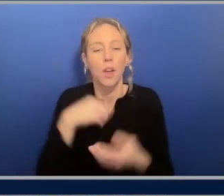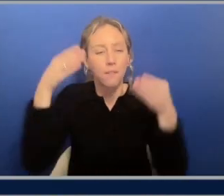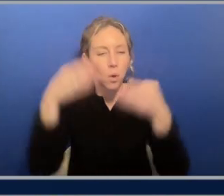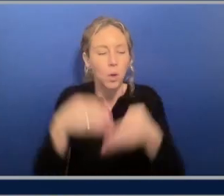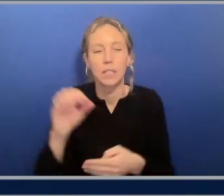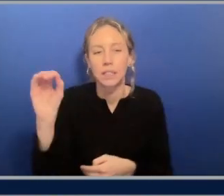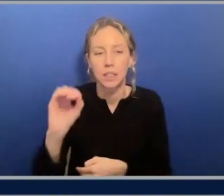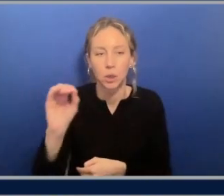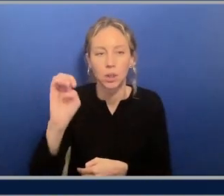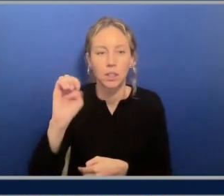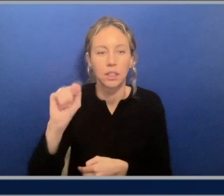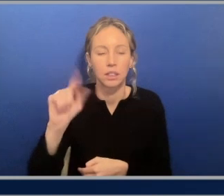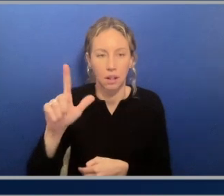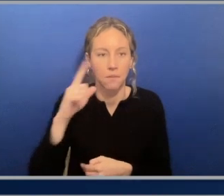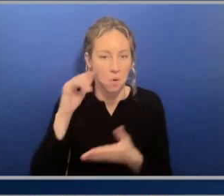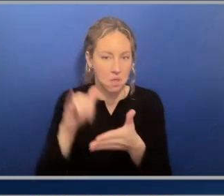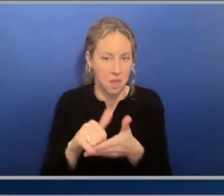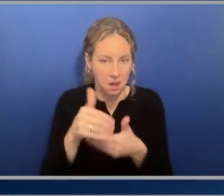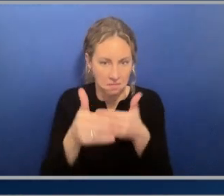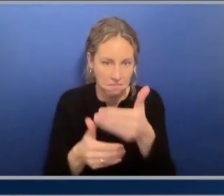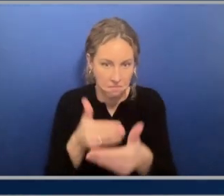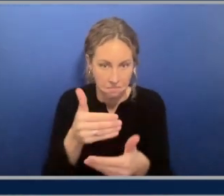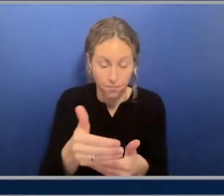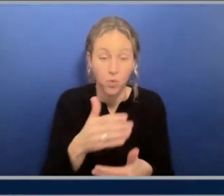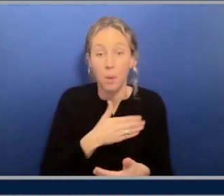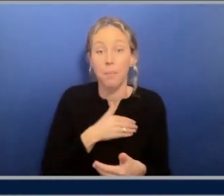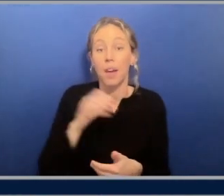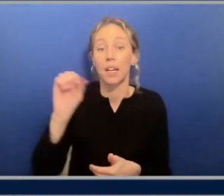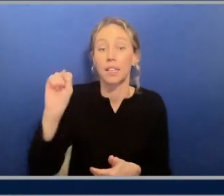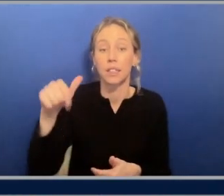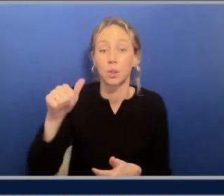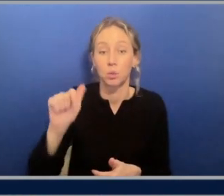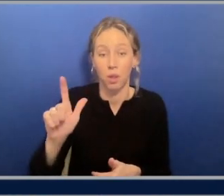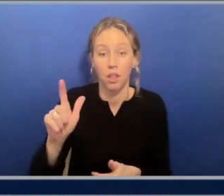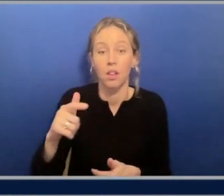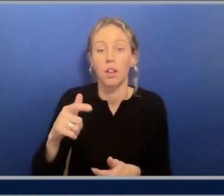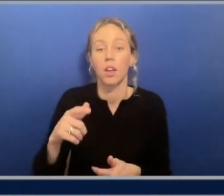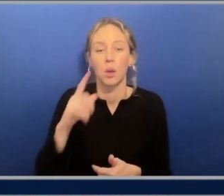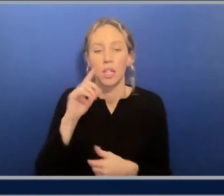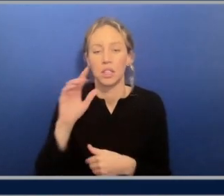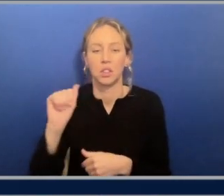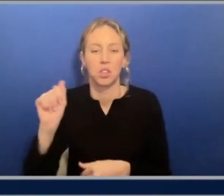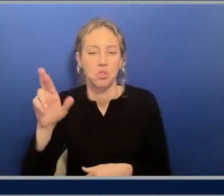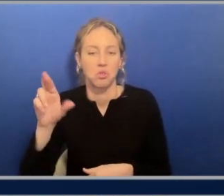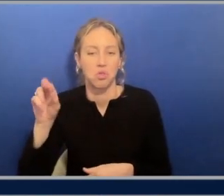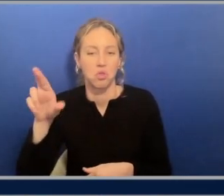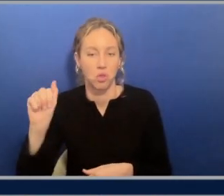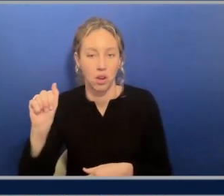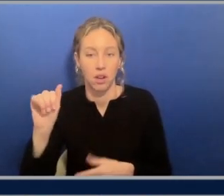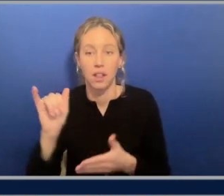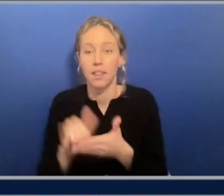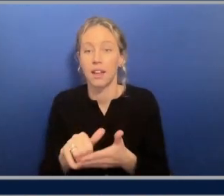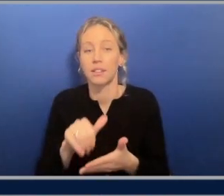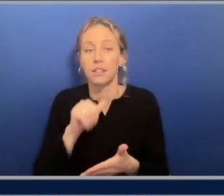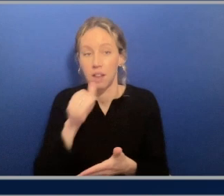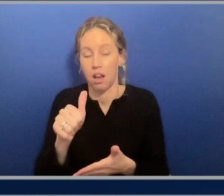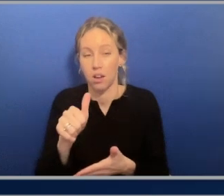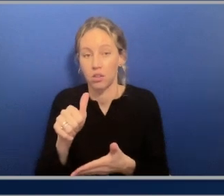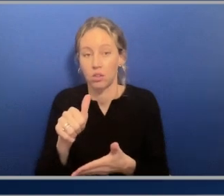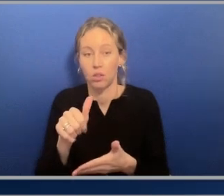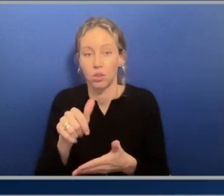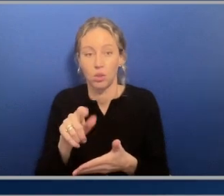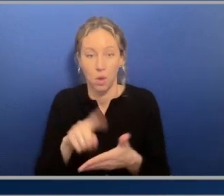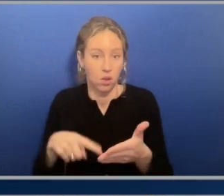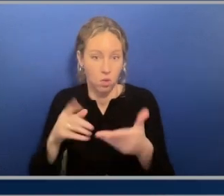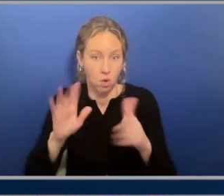that ingestion, right? So MySQL, Aurora MySQL is supported, DynamoDB is supported, and that's not the ones which are, again, we have more,